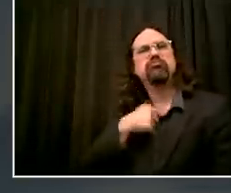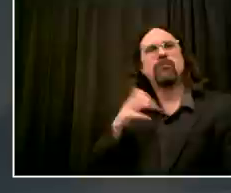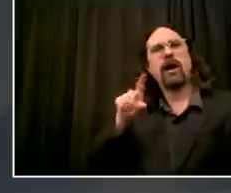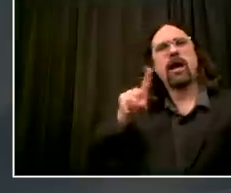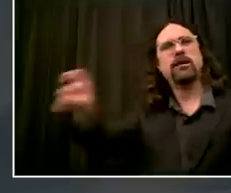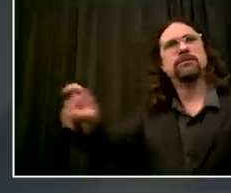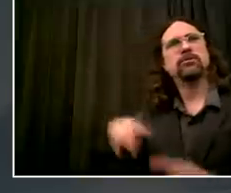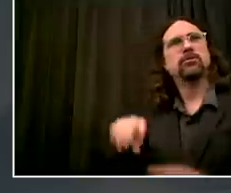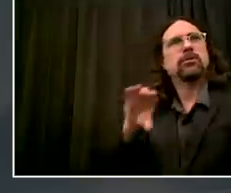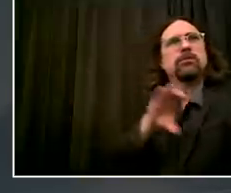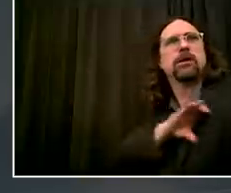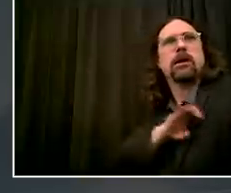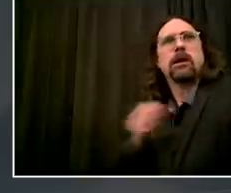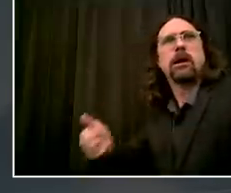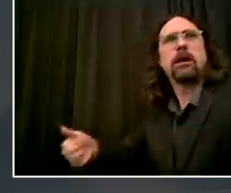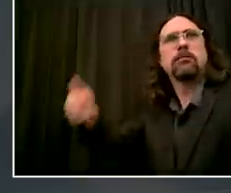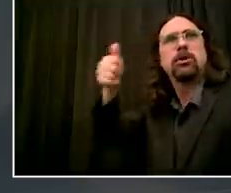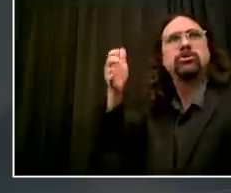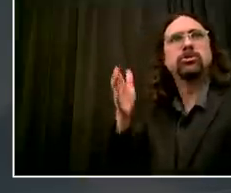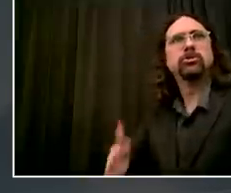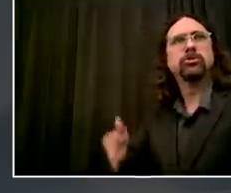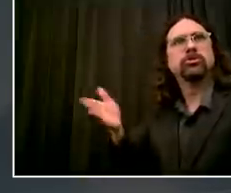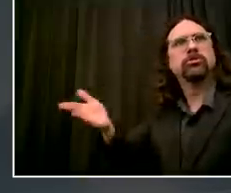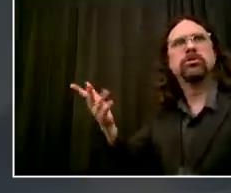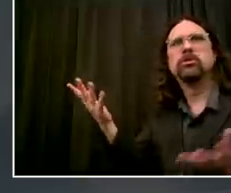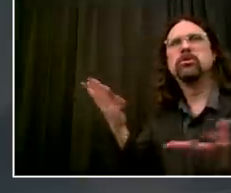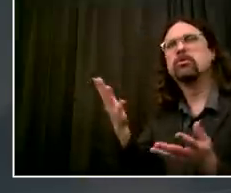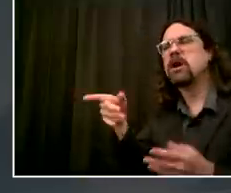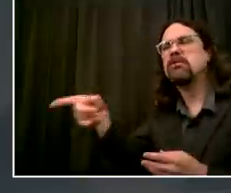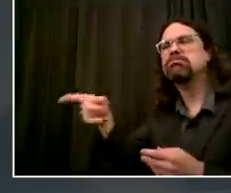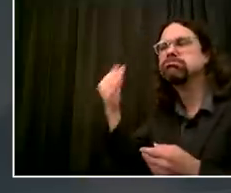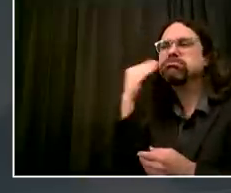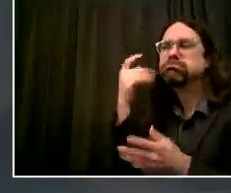Yeah, Julia, what we've seen over the last 3 nights